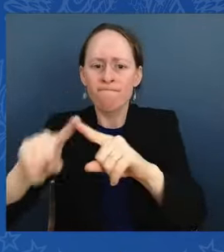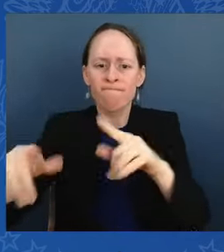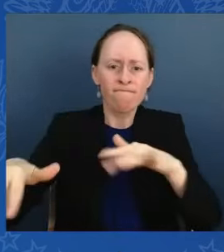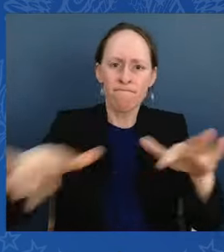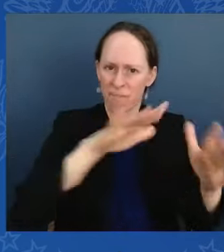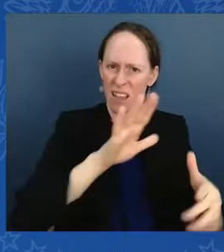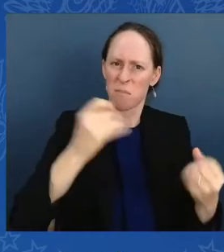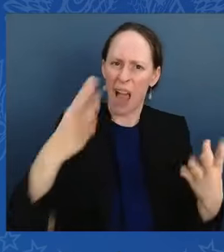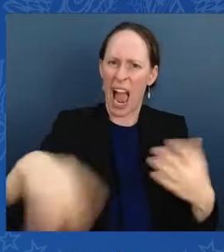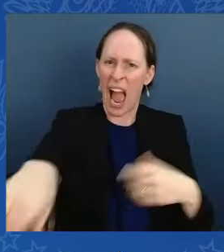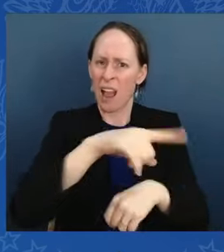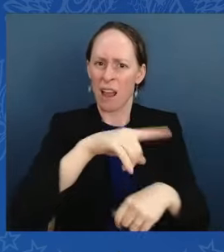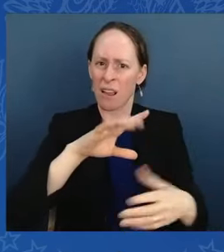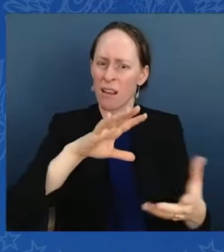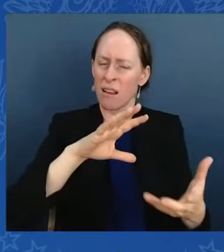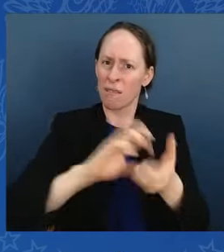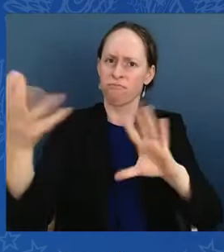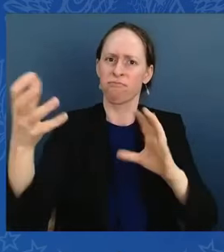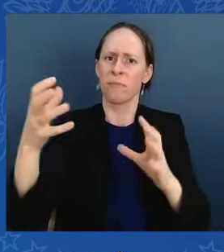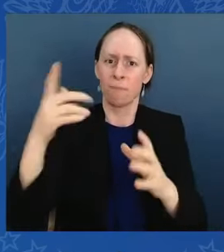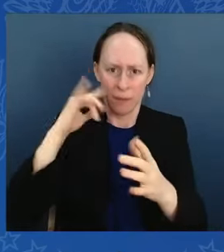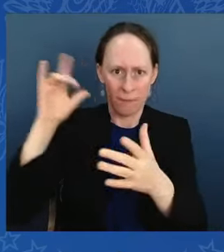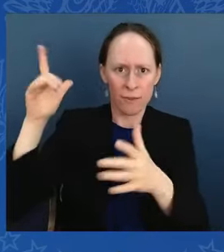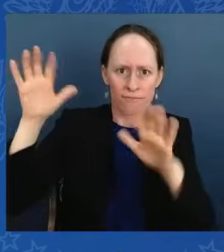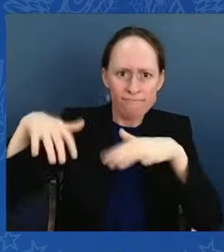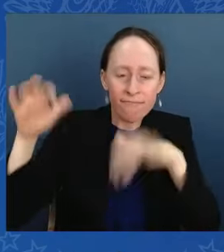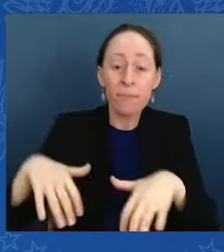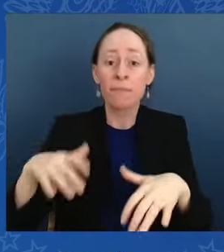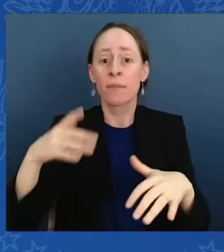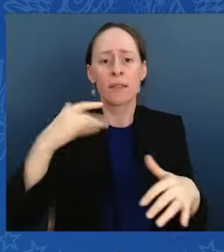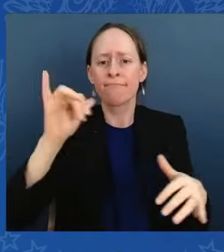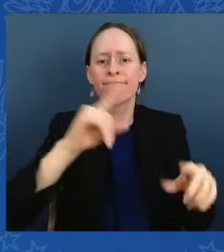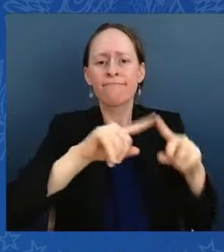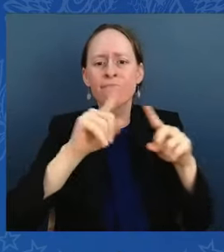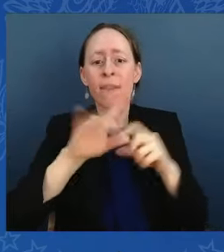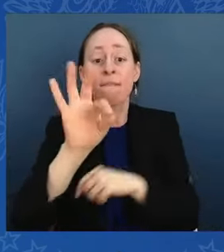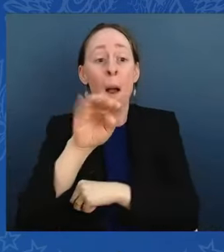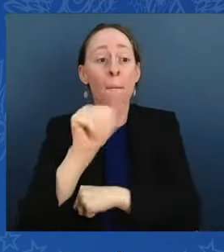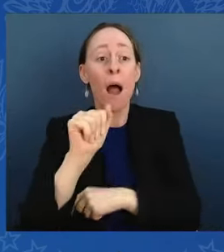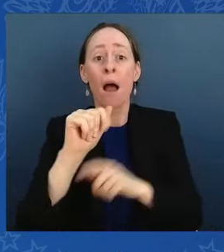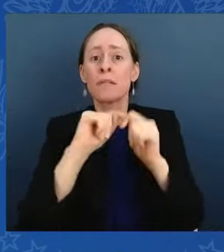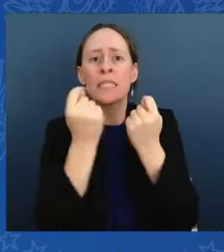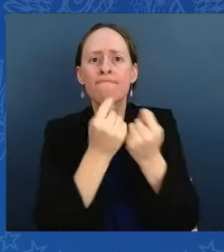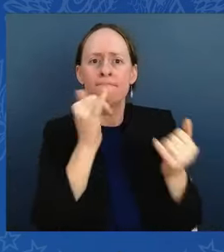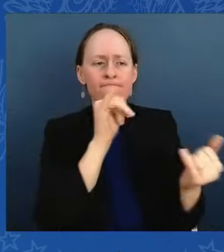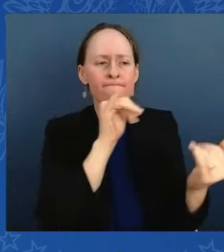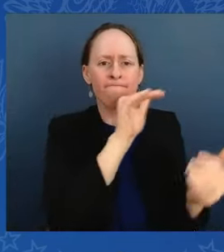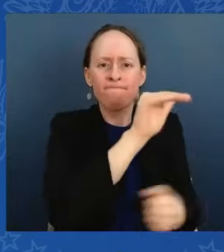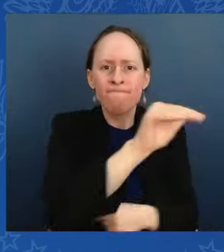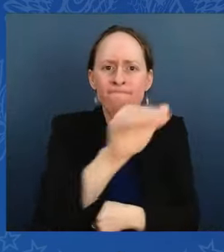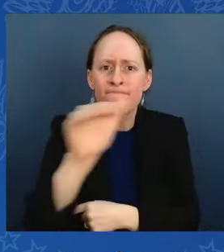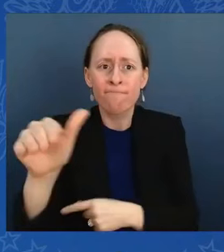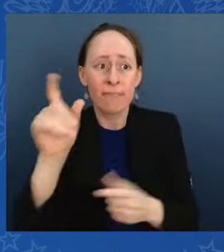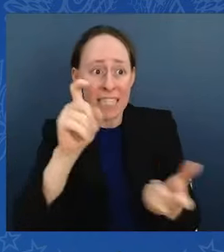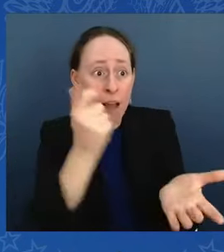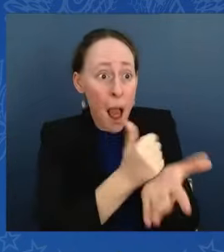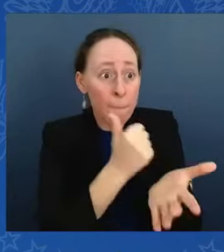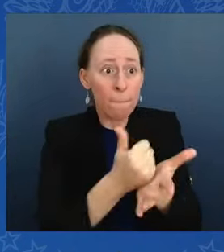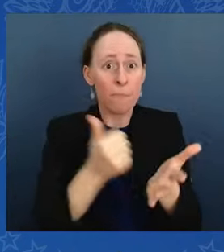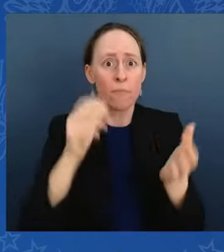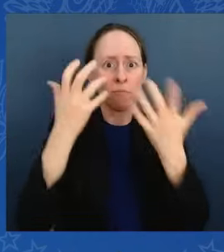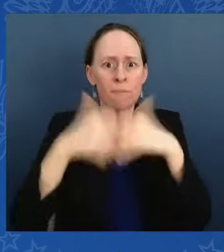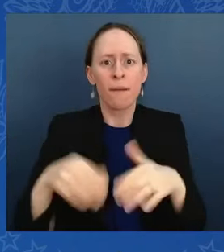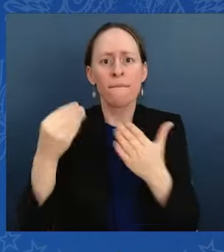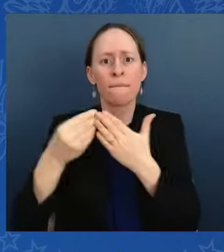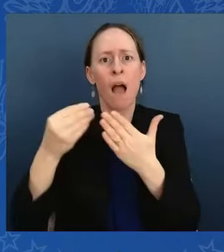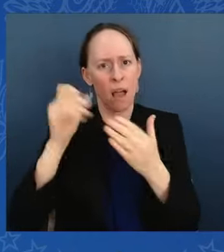to register folks so they can receive assistance, to buy what they urgently need, from prescription drugs if they lost everything. For